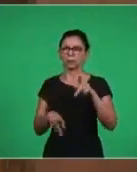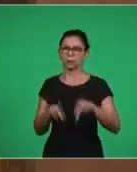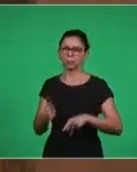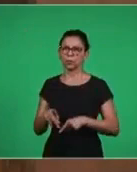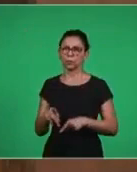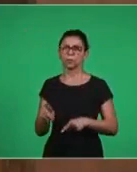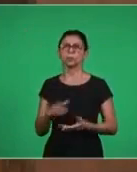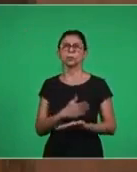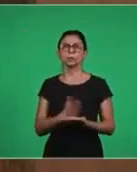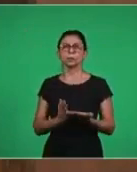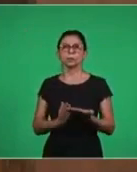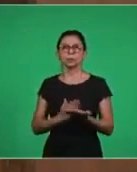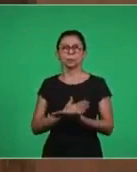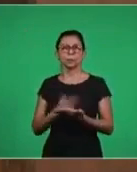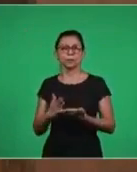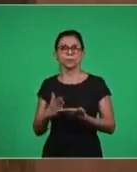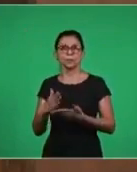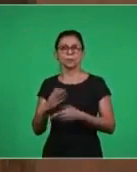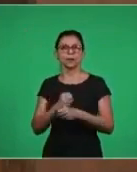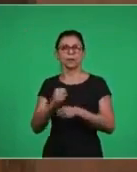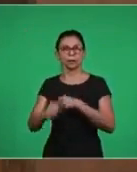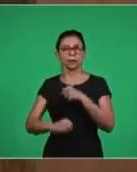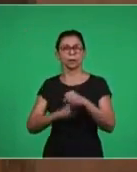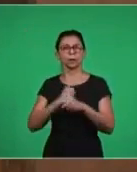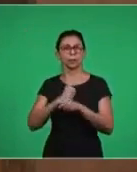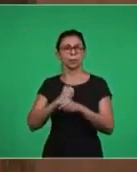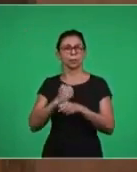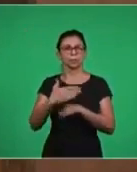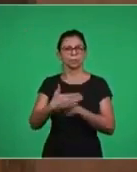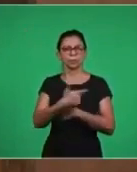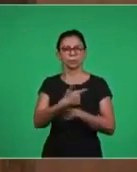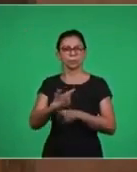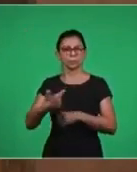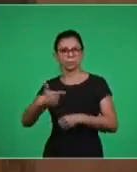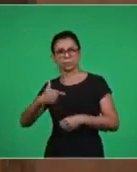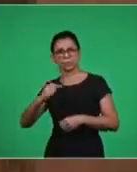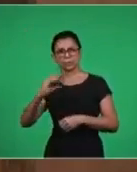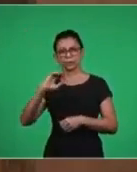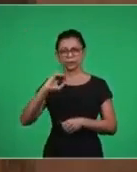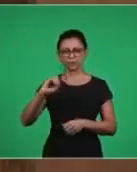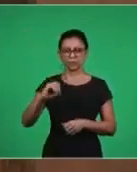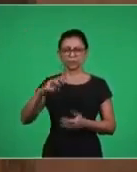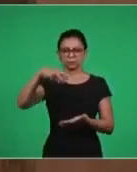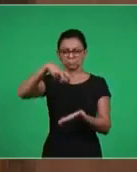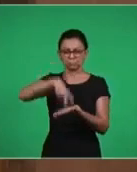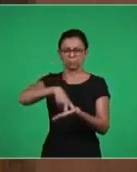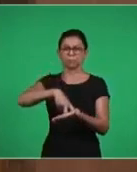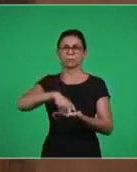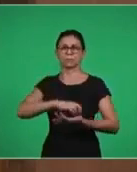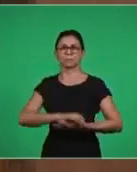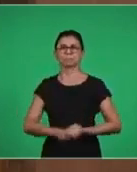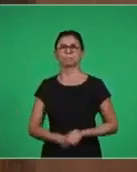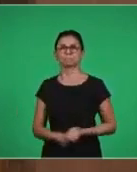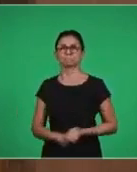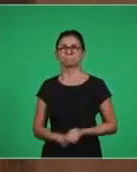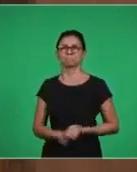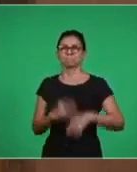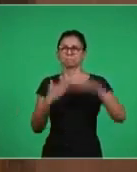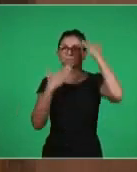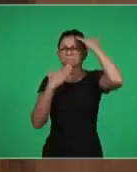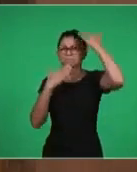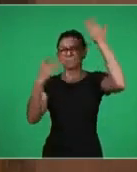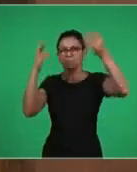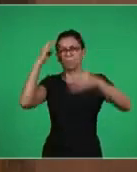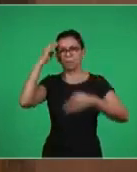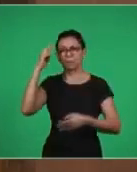give to the people. We are going to spend the new year on bended knee, thanking the Lord for this year and beginning new year. That's